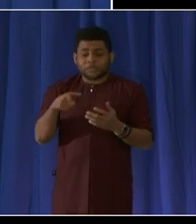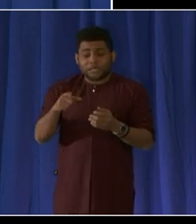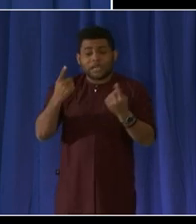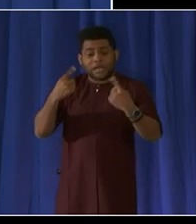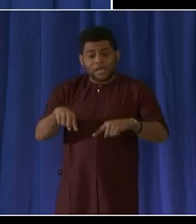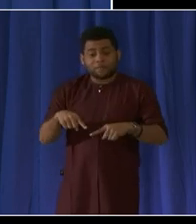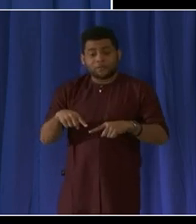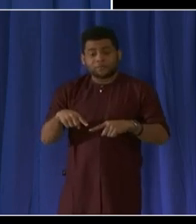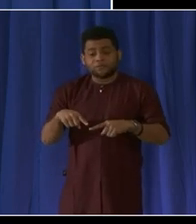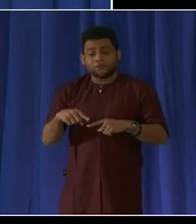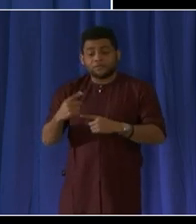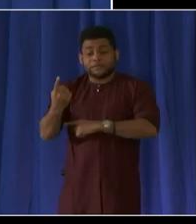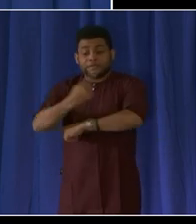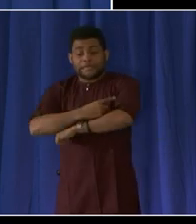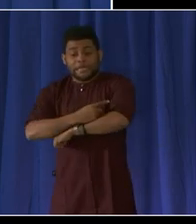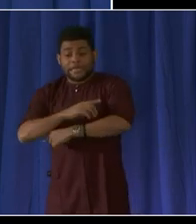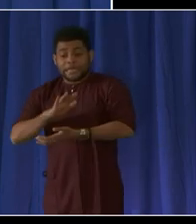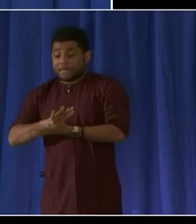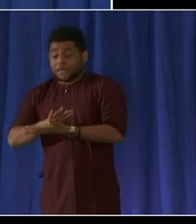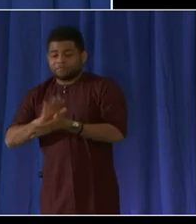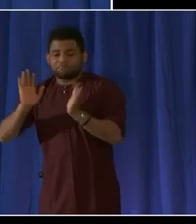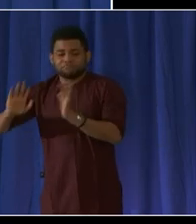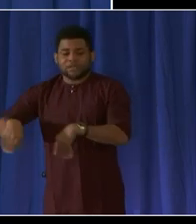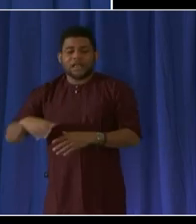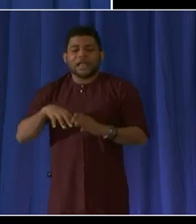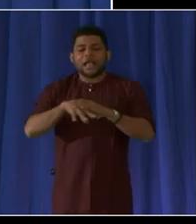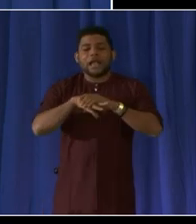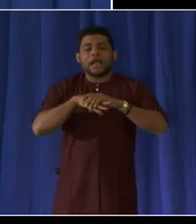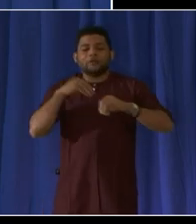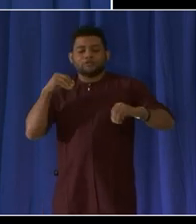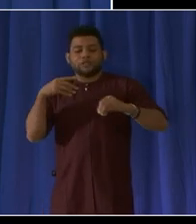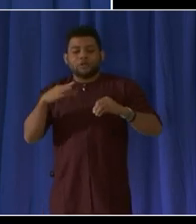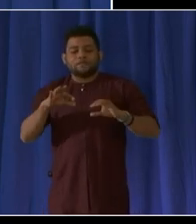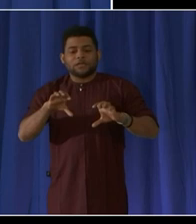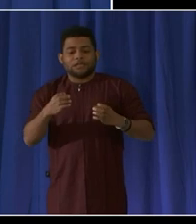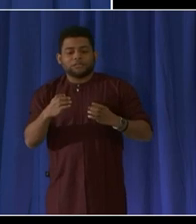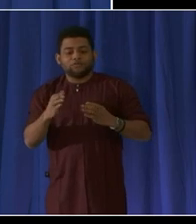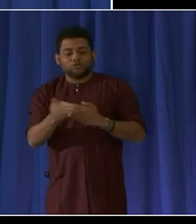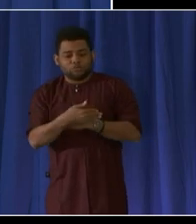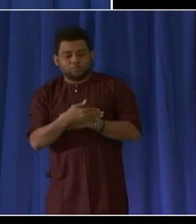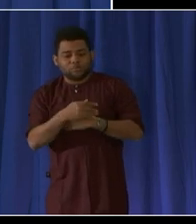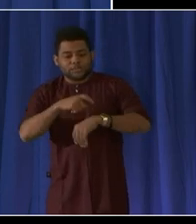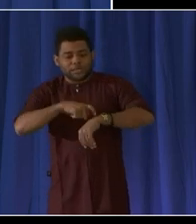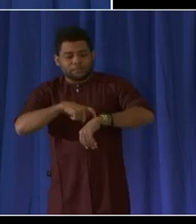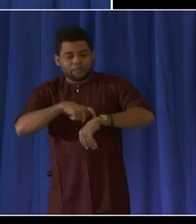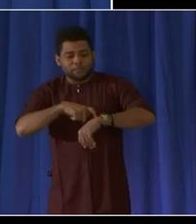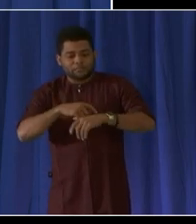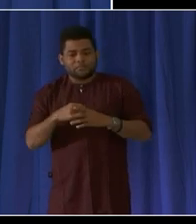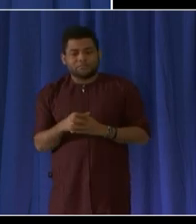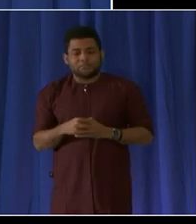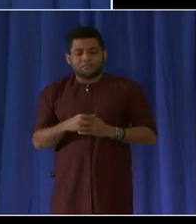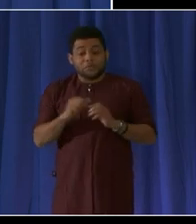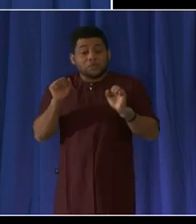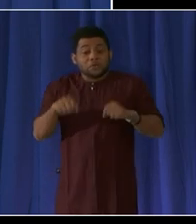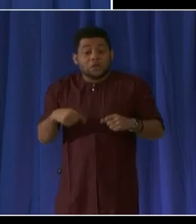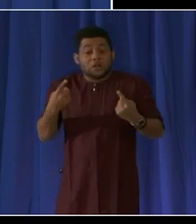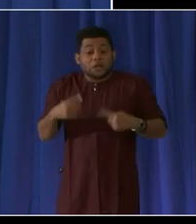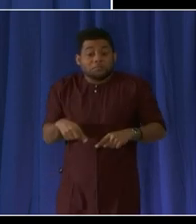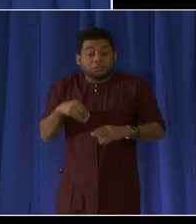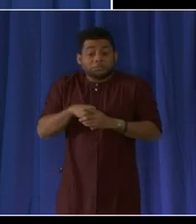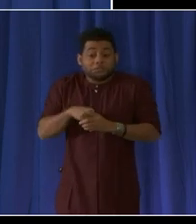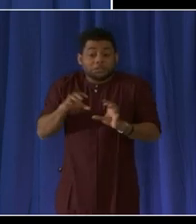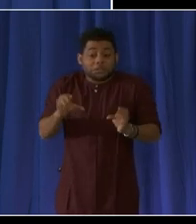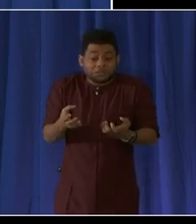typically happens outside of the school day where students have access to extended learning time. It could happen during the day within the